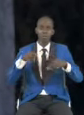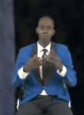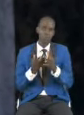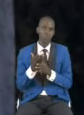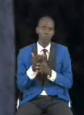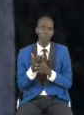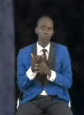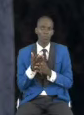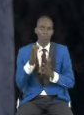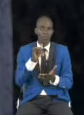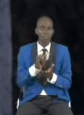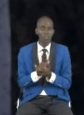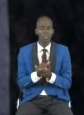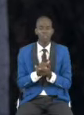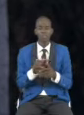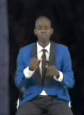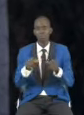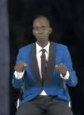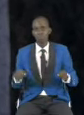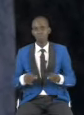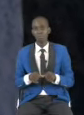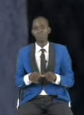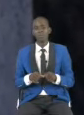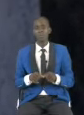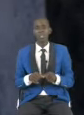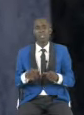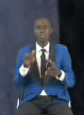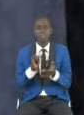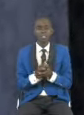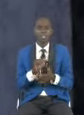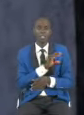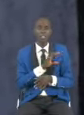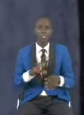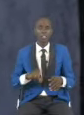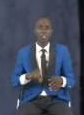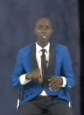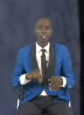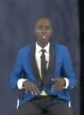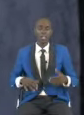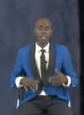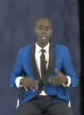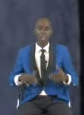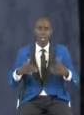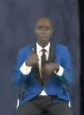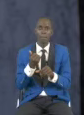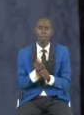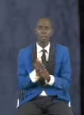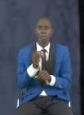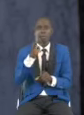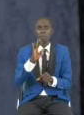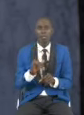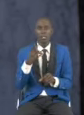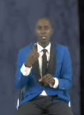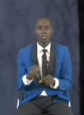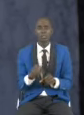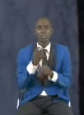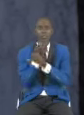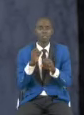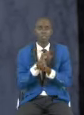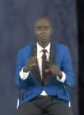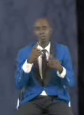that portal that Christ has made by the redeeming blood on the cross